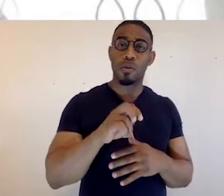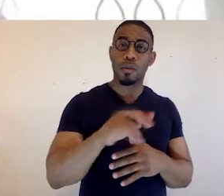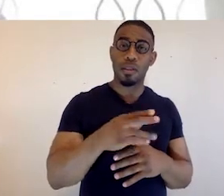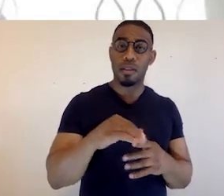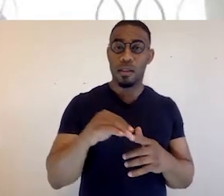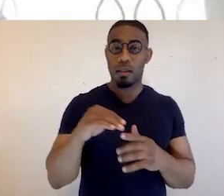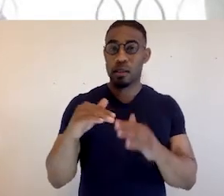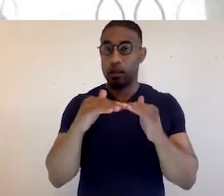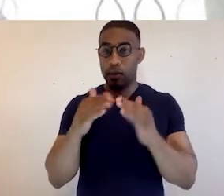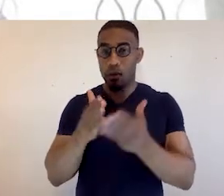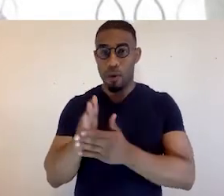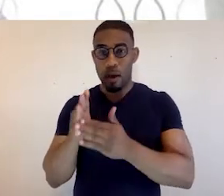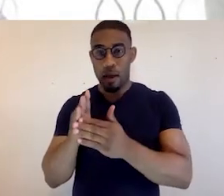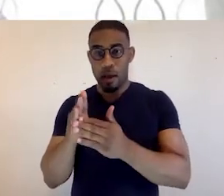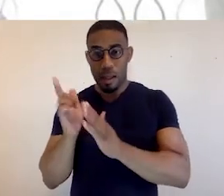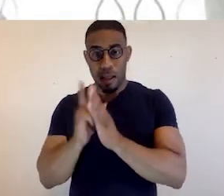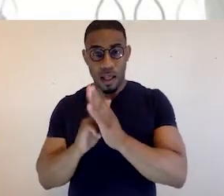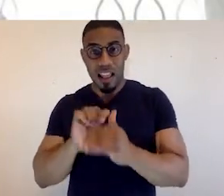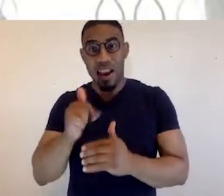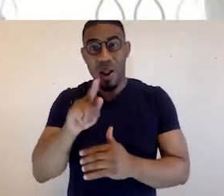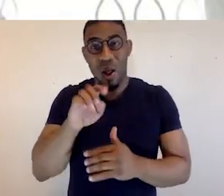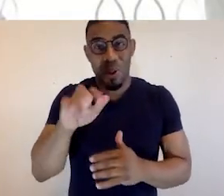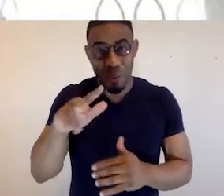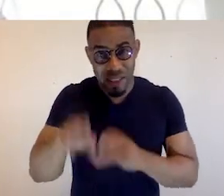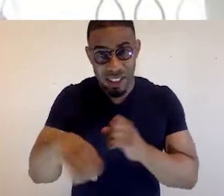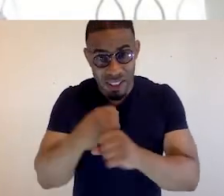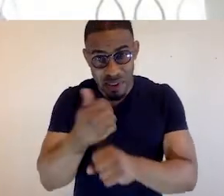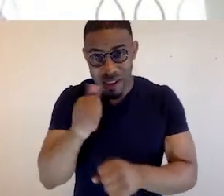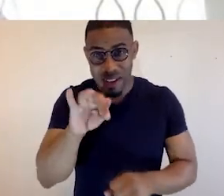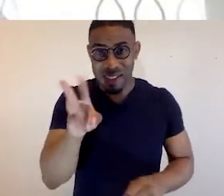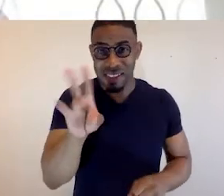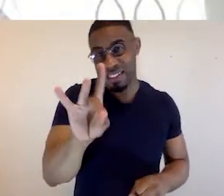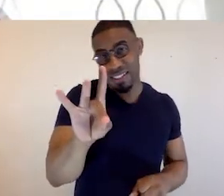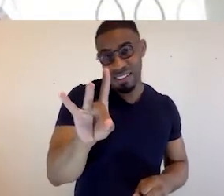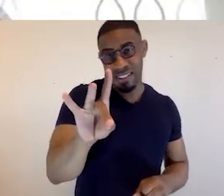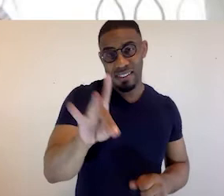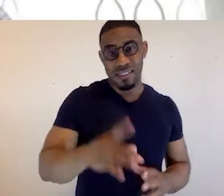Civil Rights Act was another 103 years in 1968.